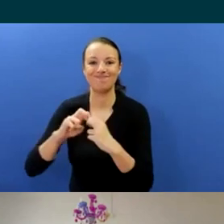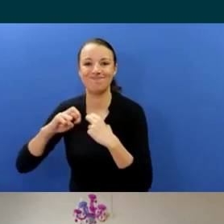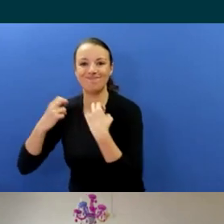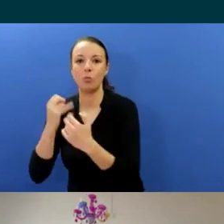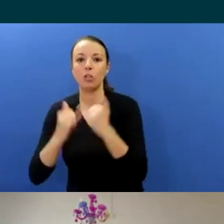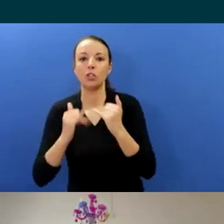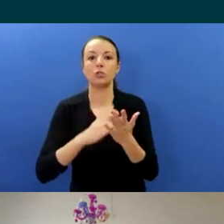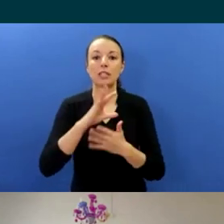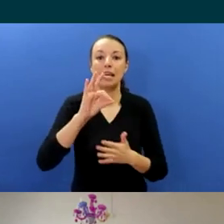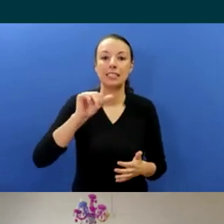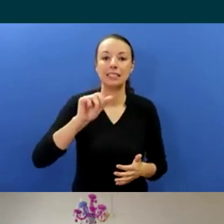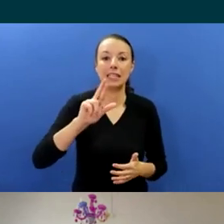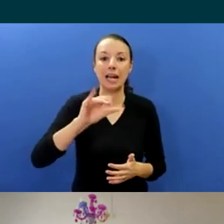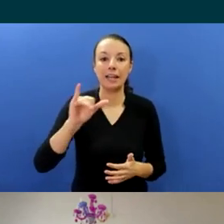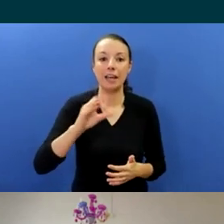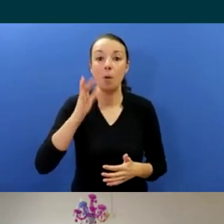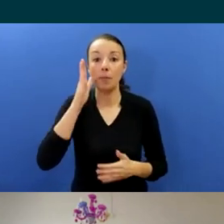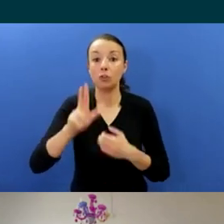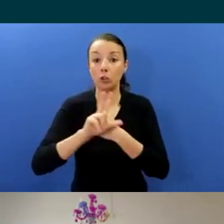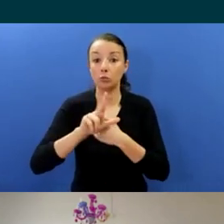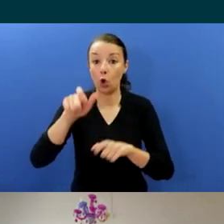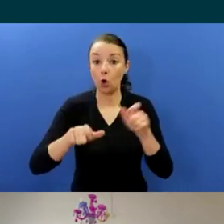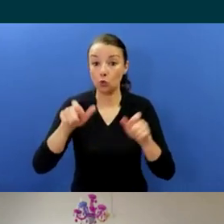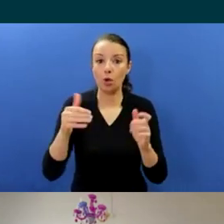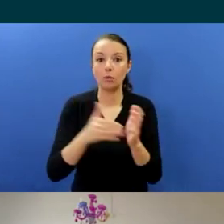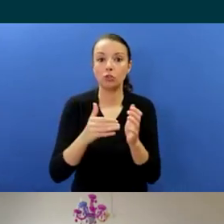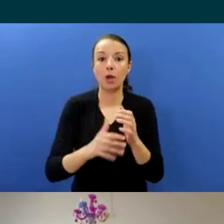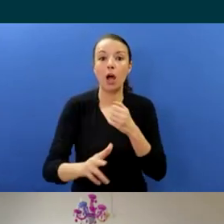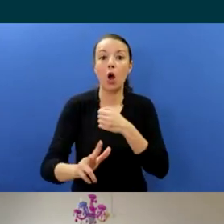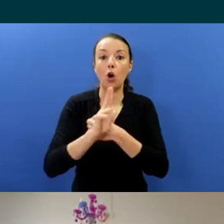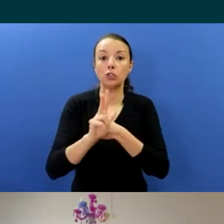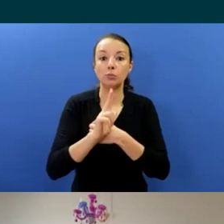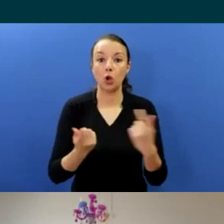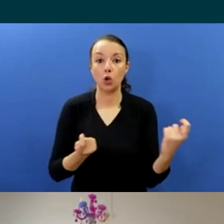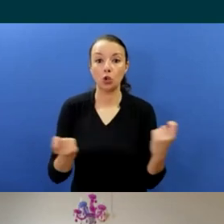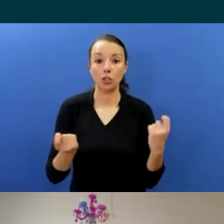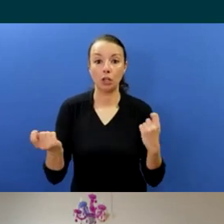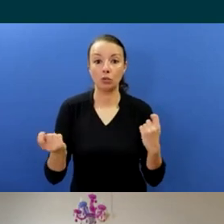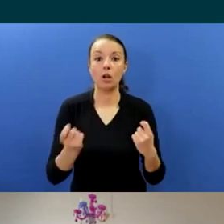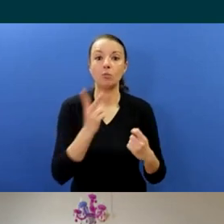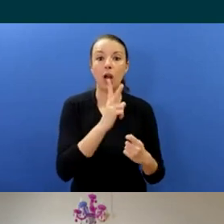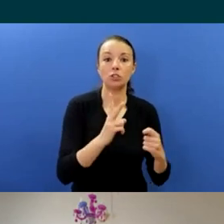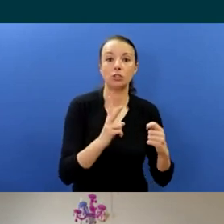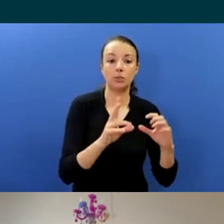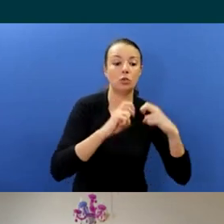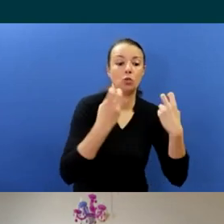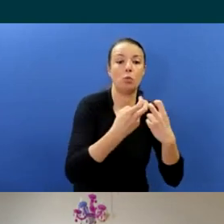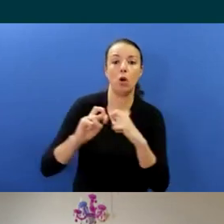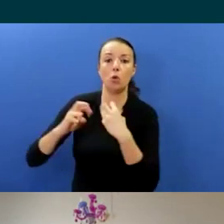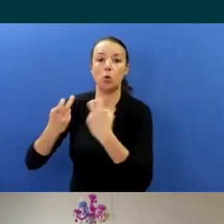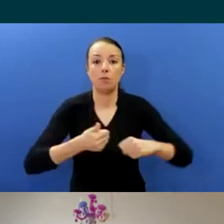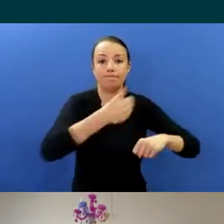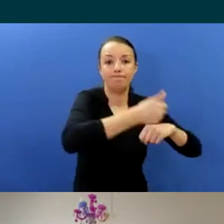on the methods and the group dynamic management, which is also important because sometimes you may